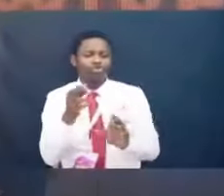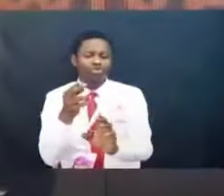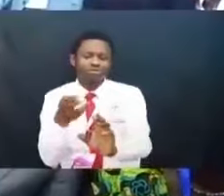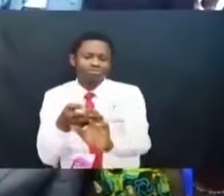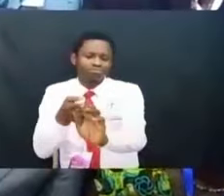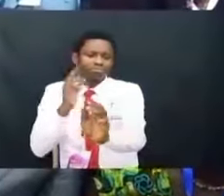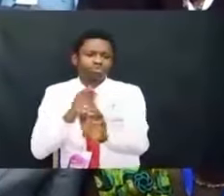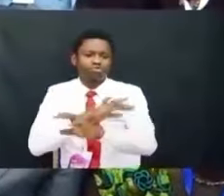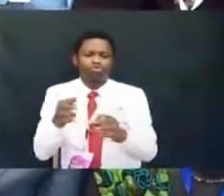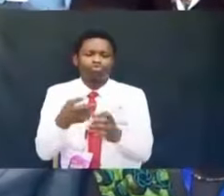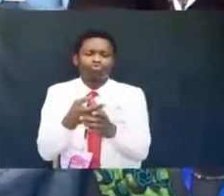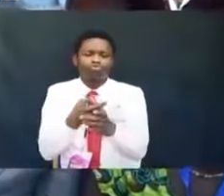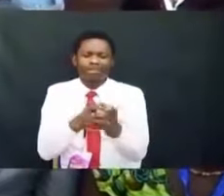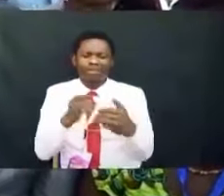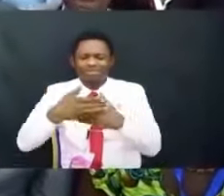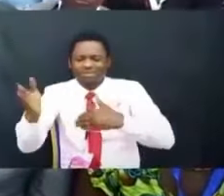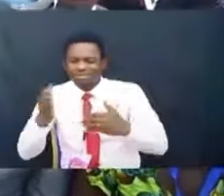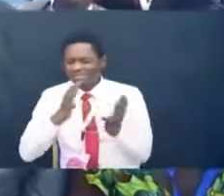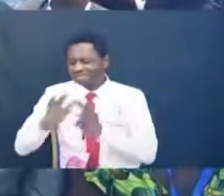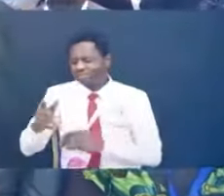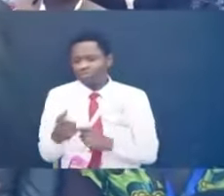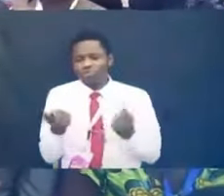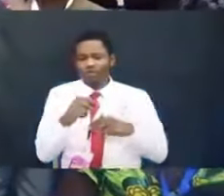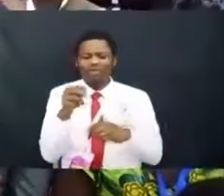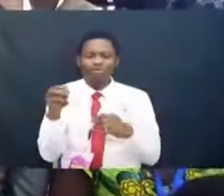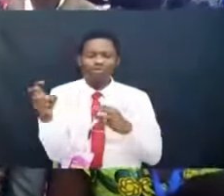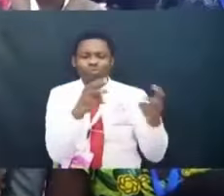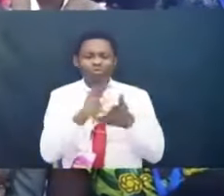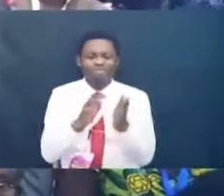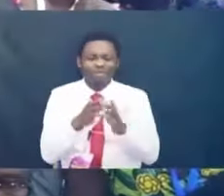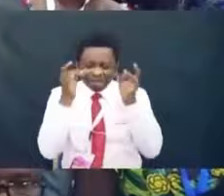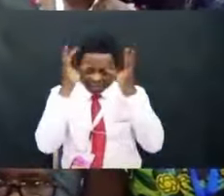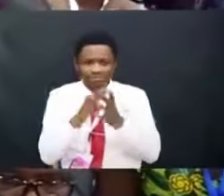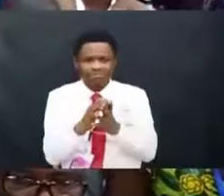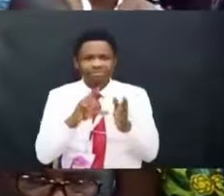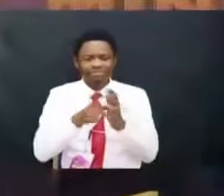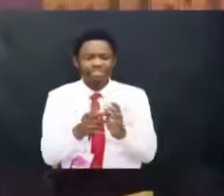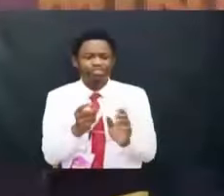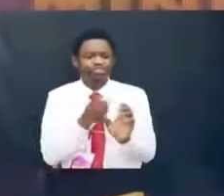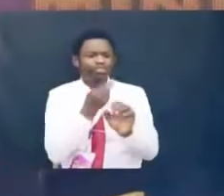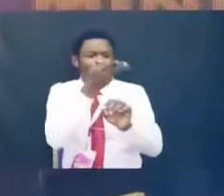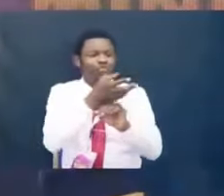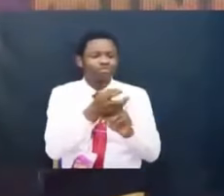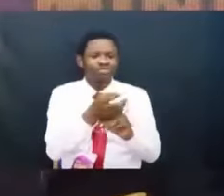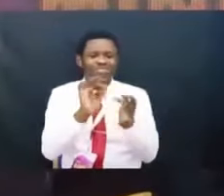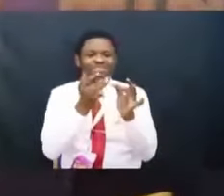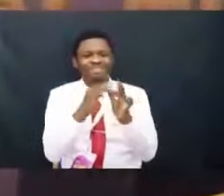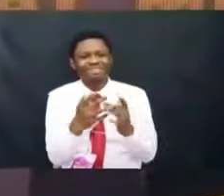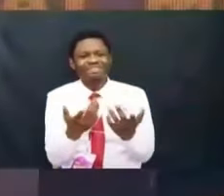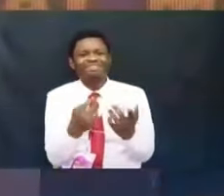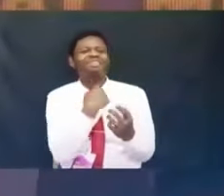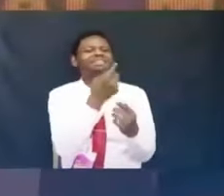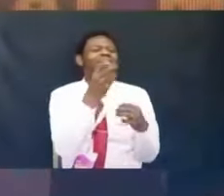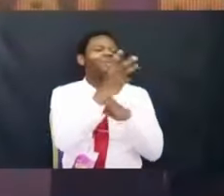Don't run away from us when the battle gets tough. And jump onto the social media and tell the